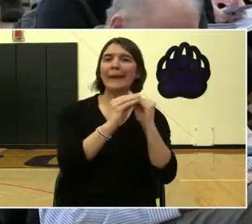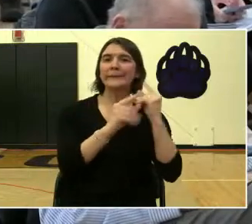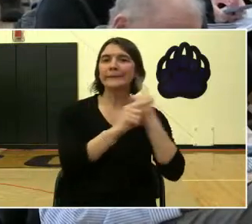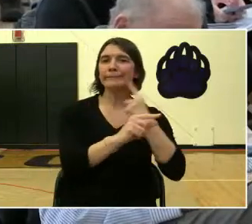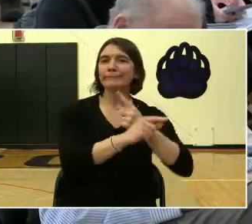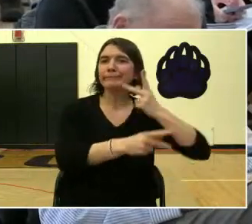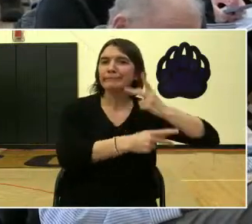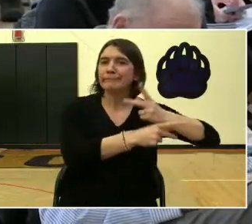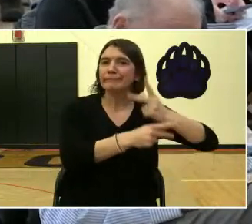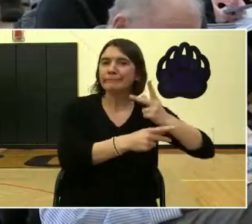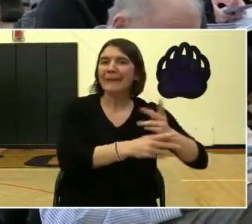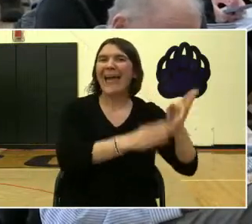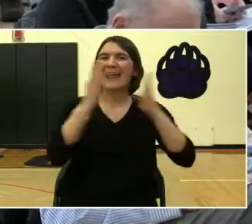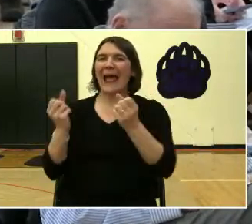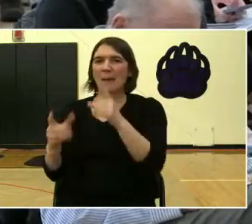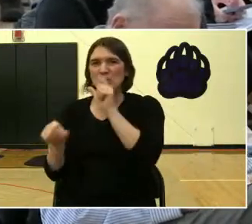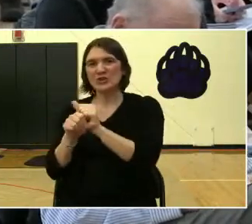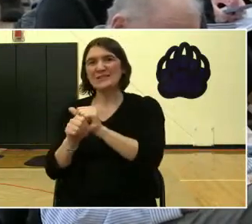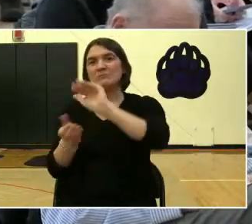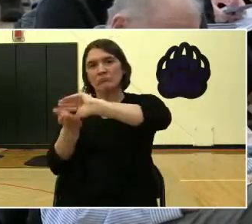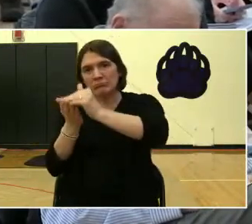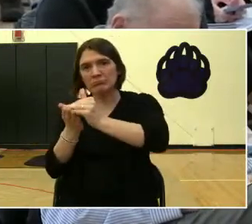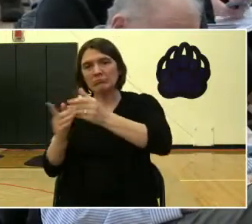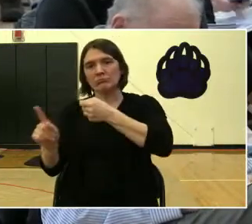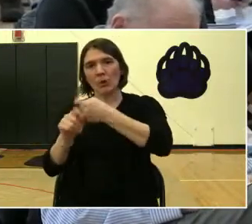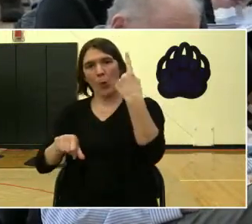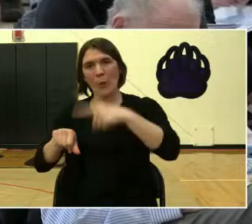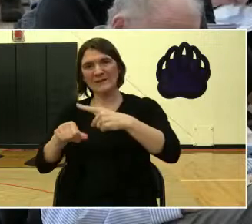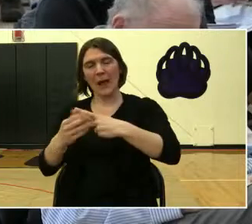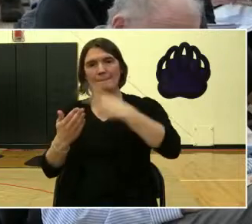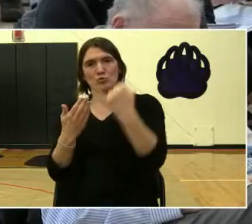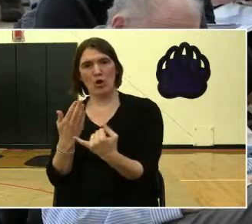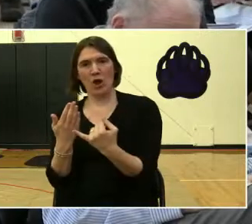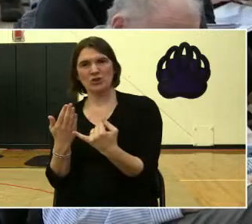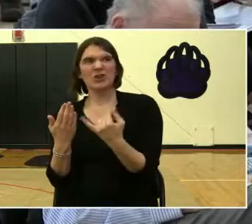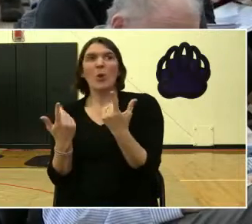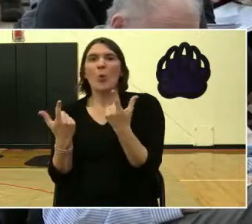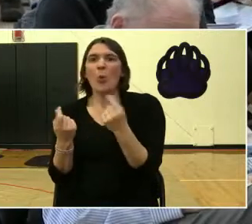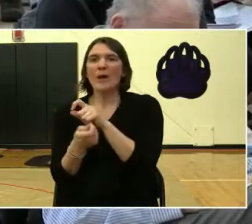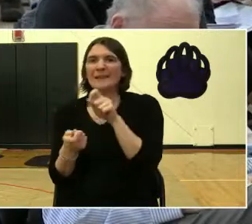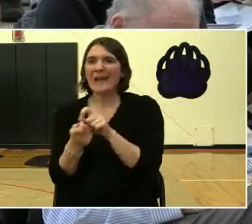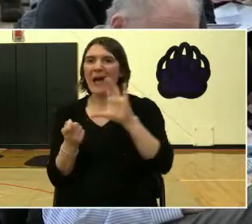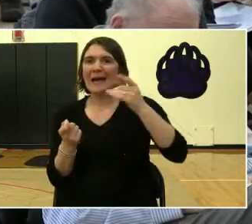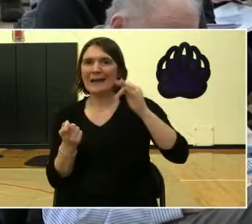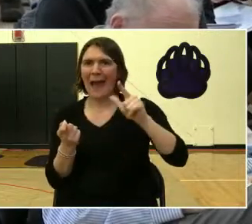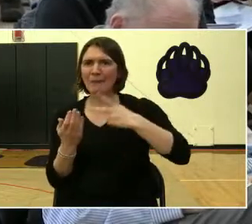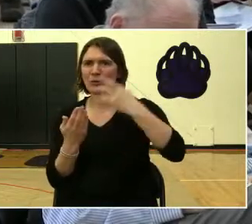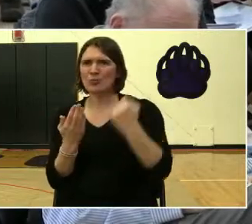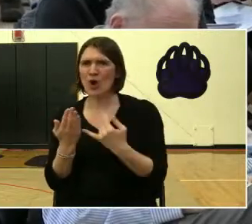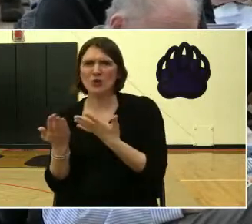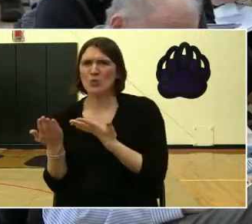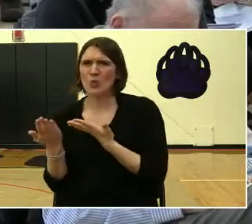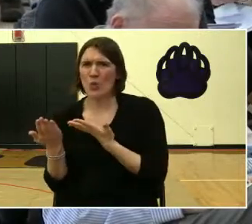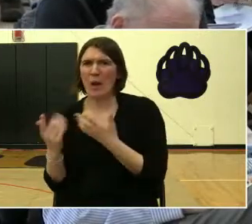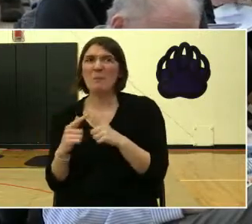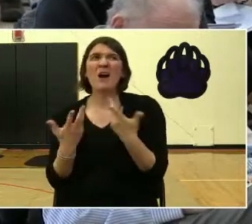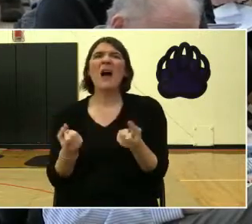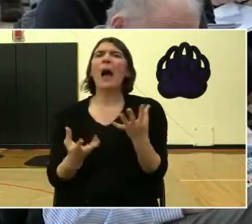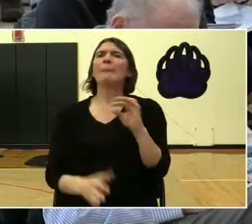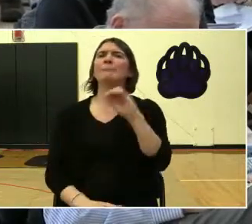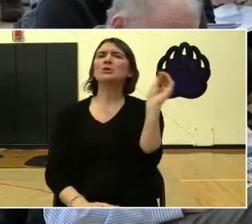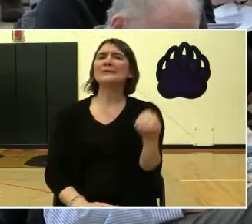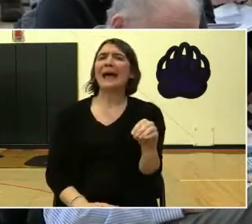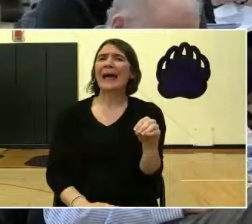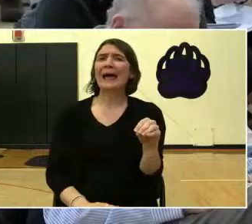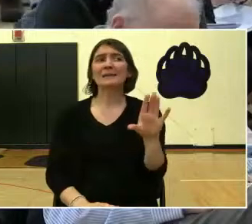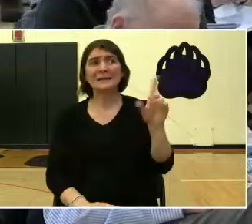capital improvements um we've tried to get specifics on what Capital Improvements but I'm wondering just a rough percentage